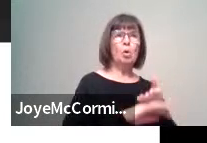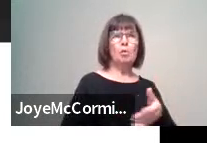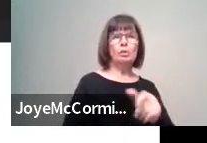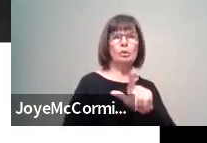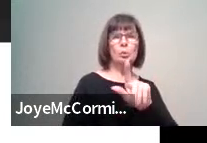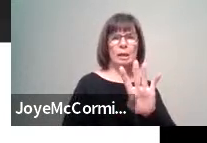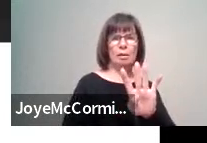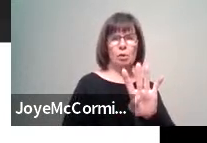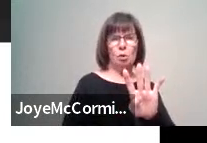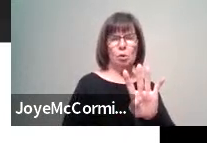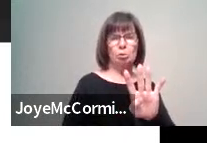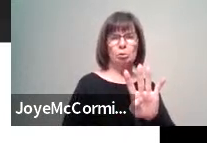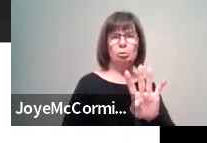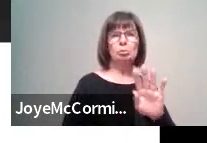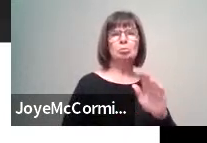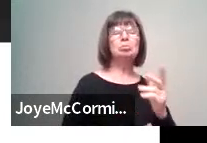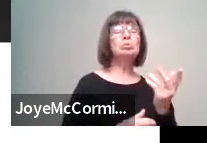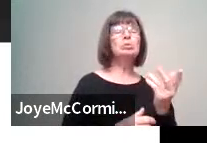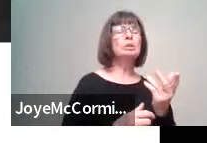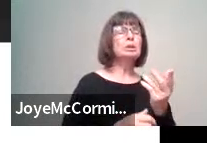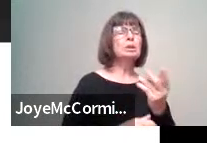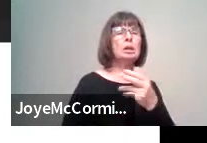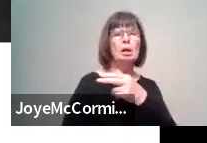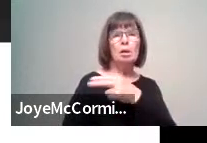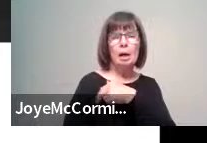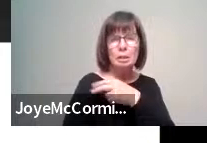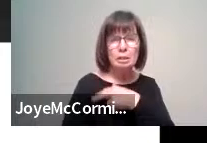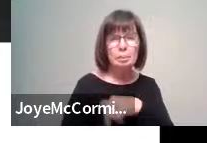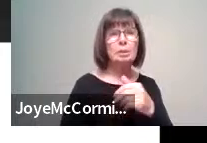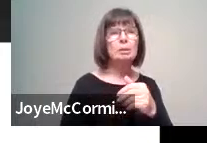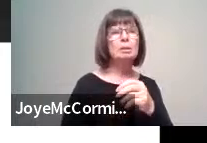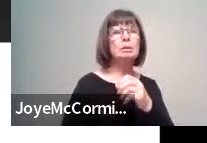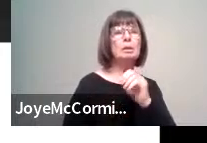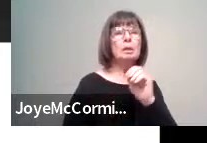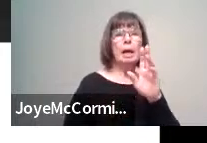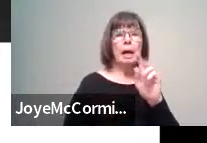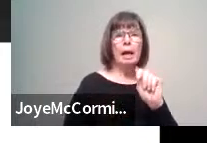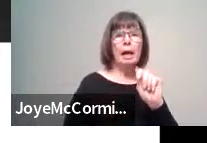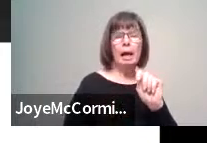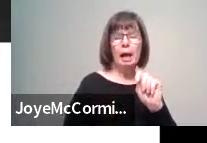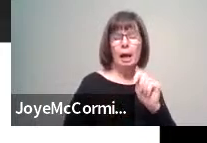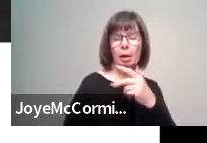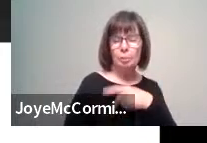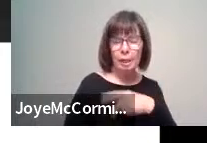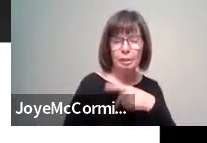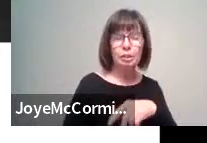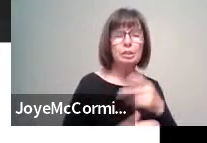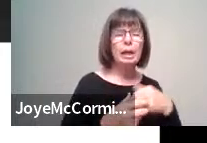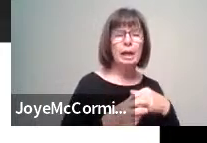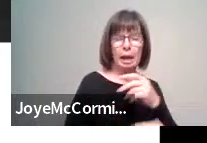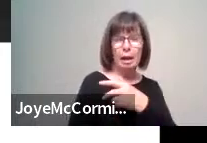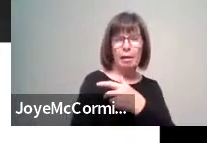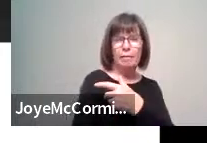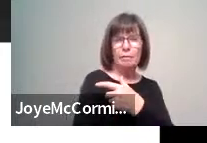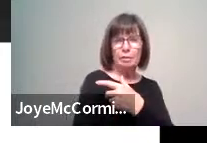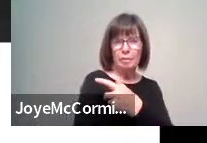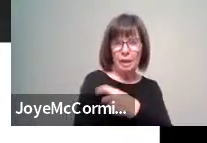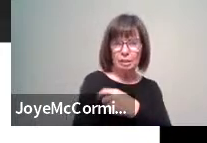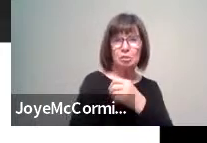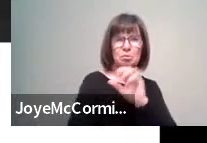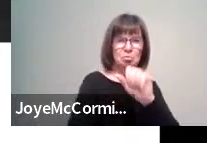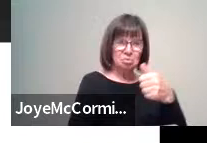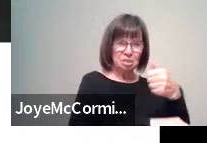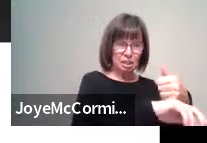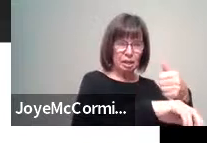both in-hospital outpatient community clinics, and they have vaccine allocated for administration in those